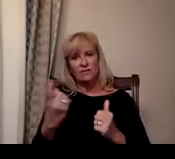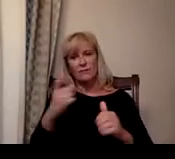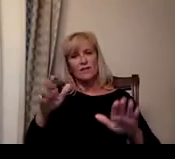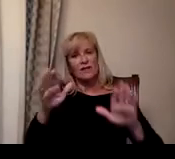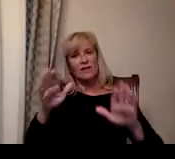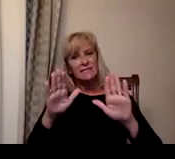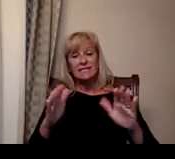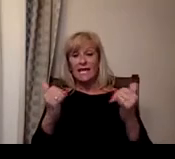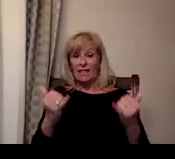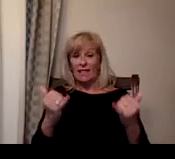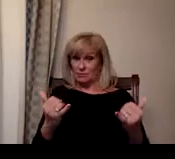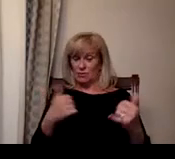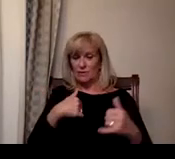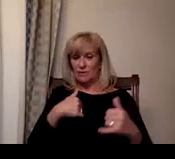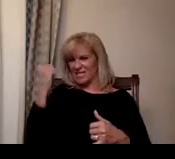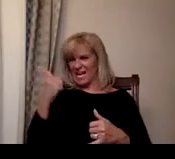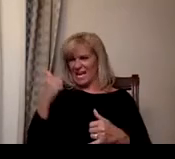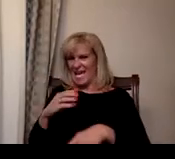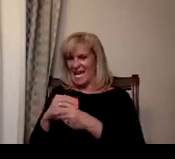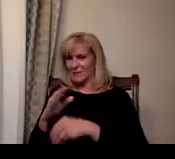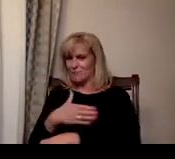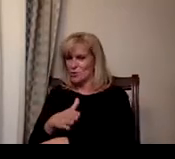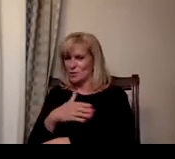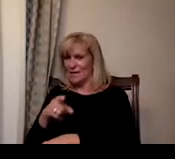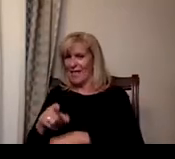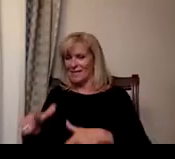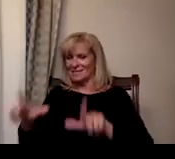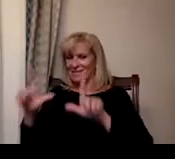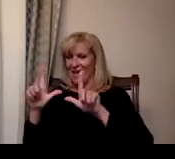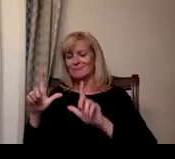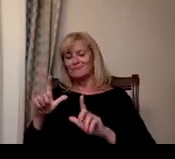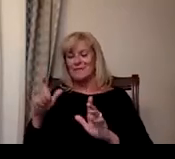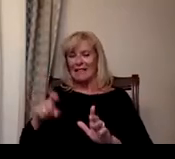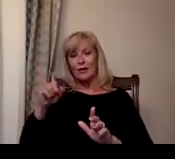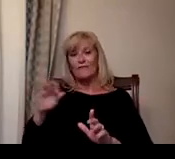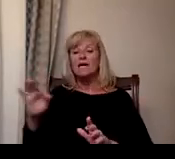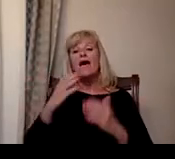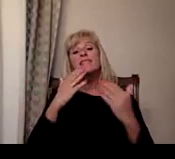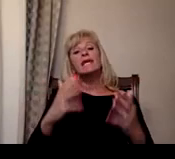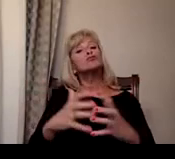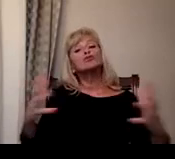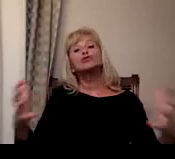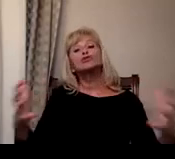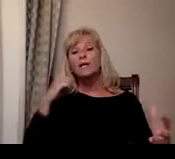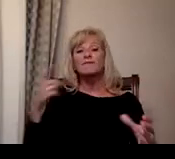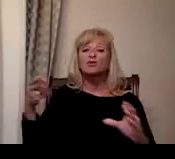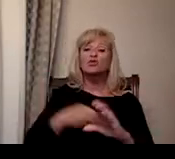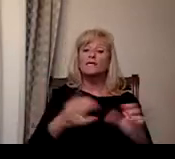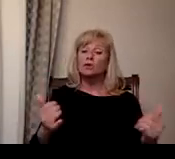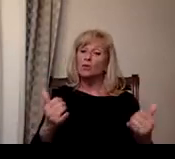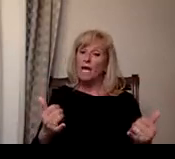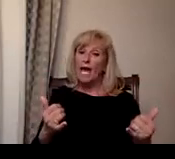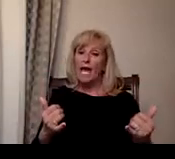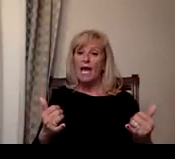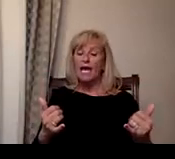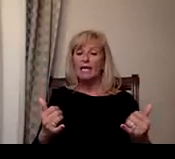at this point, I forgot there was music on that slide. At this point, I just want to say thank you so much for joining us today. I also want